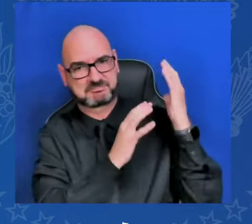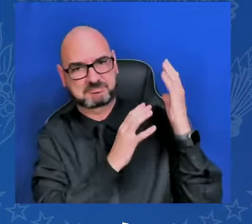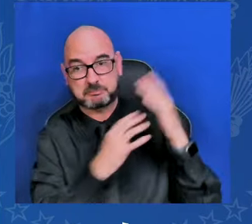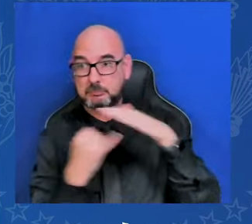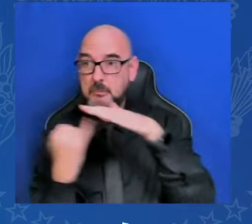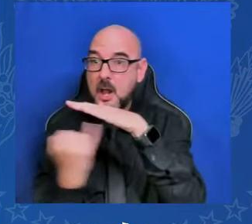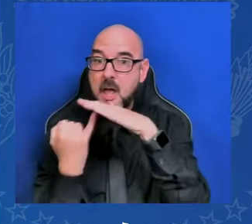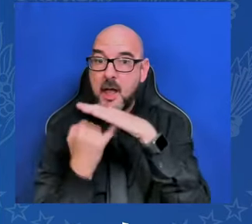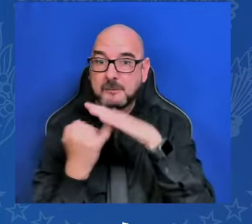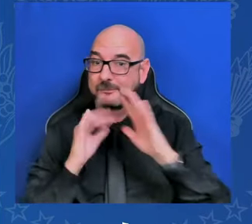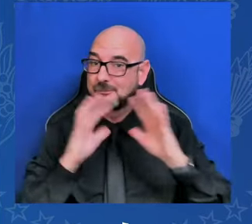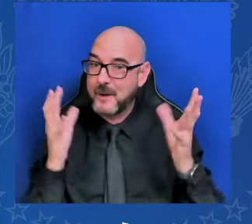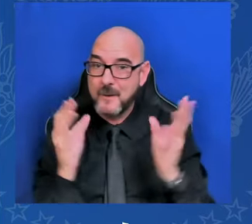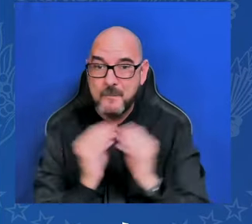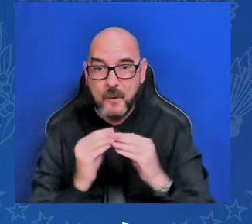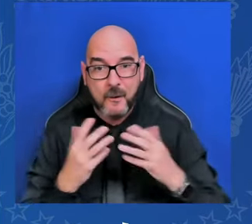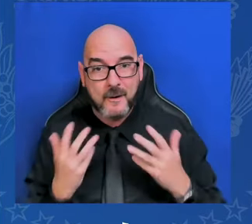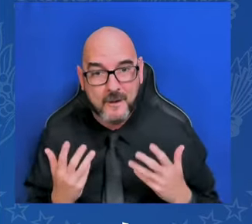When President Biden